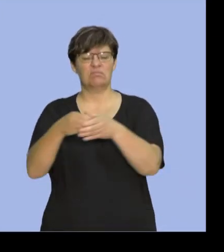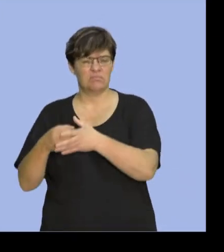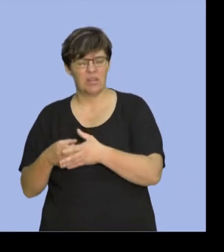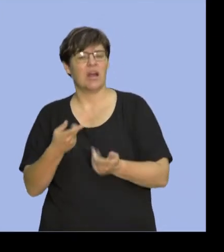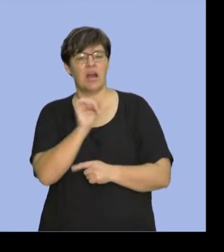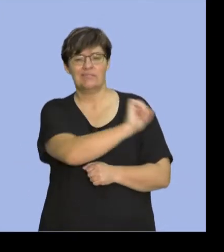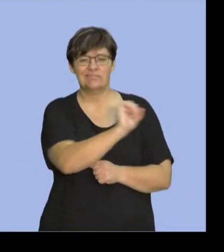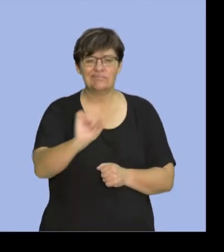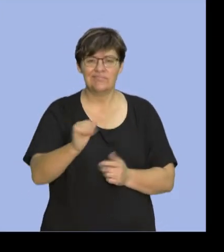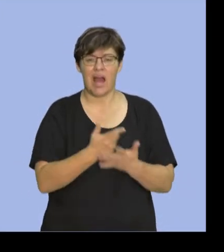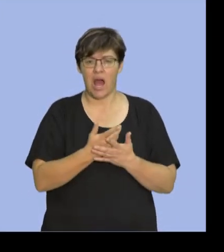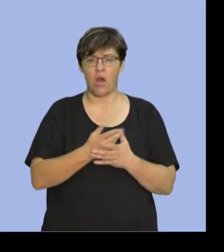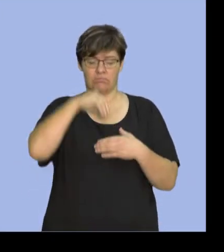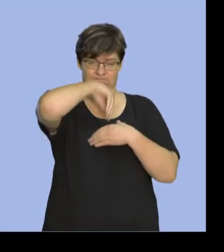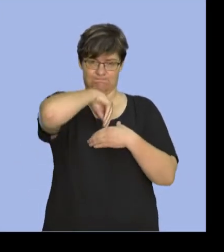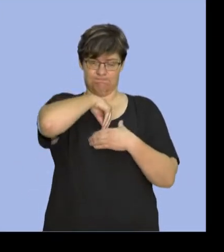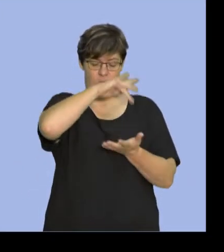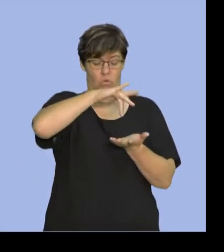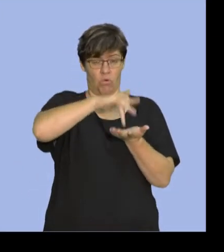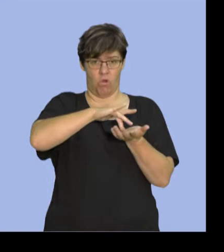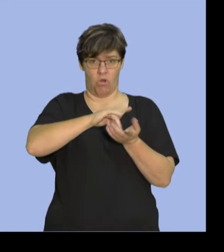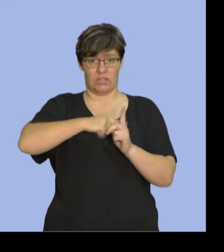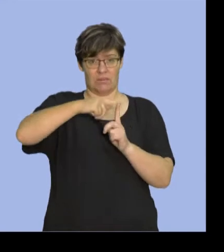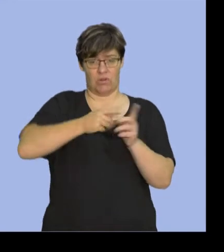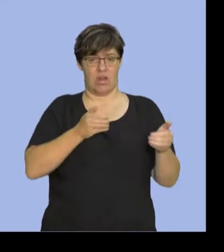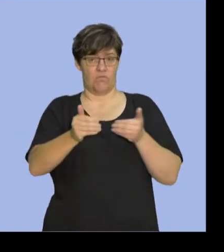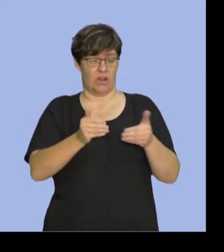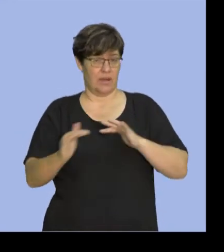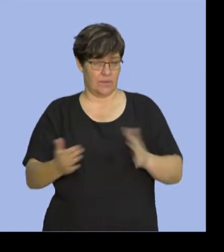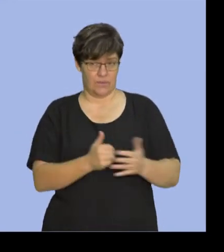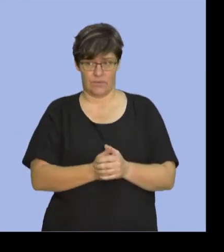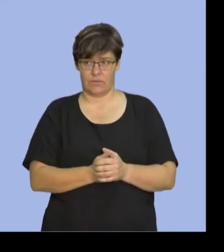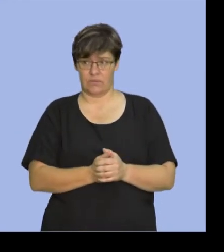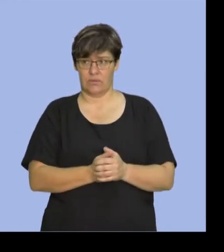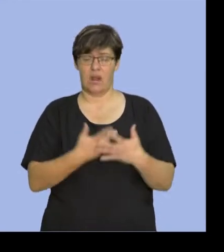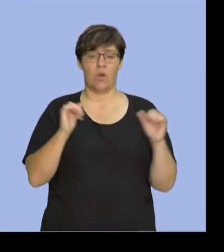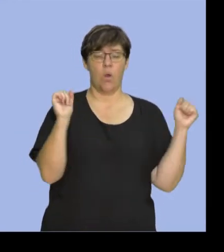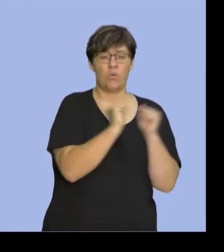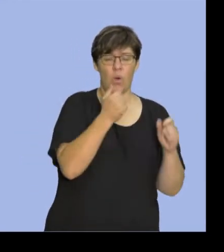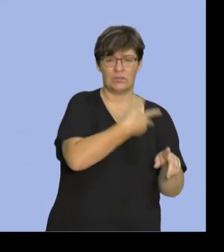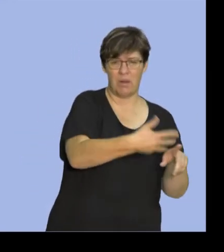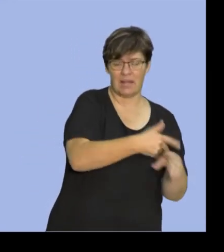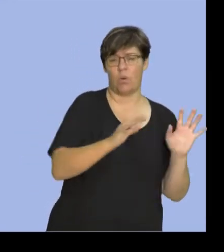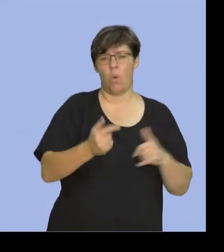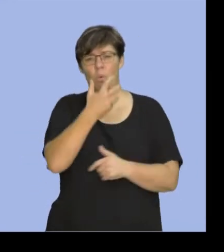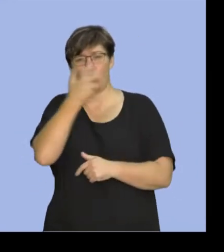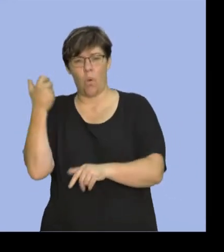how they regulate their core temperature. We might have come across the terms cold-blooded or warm-blooded animals. It's